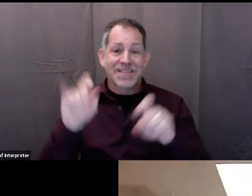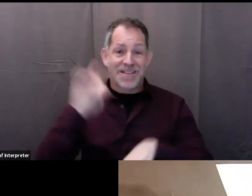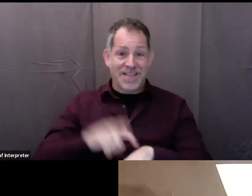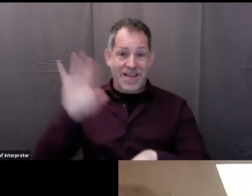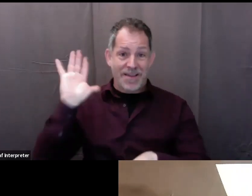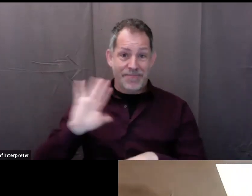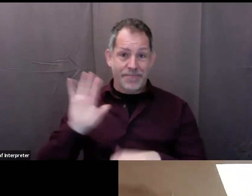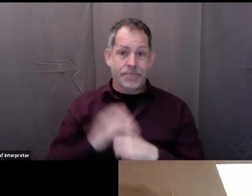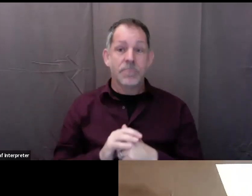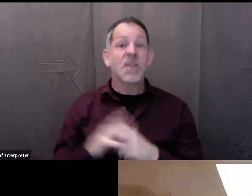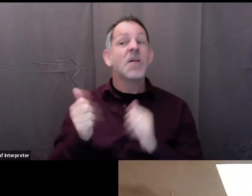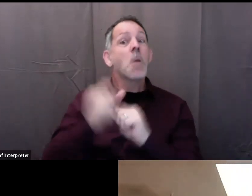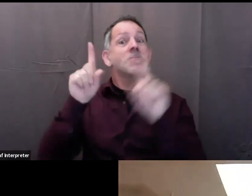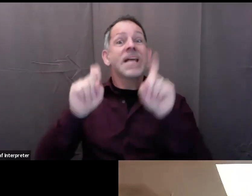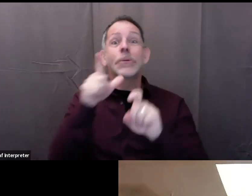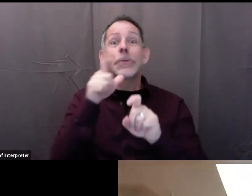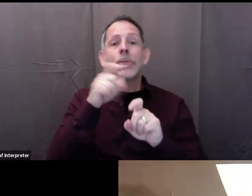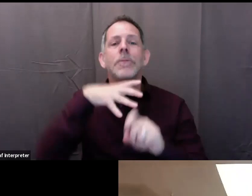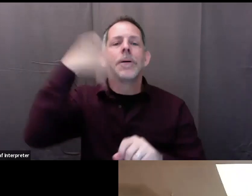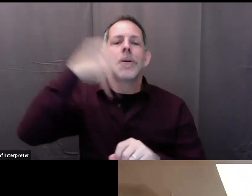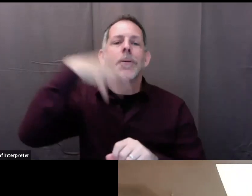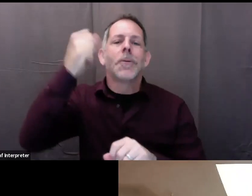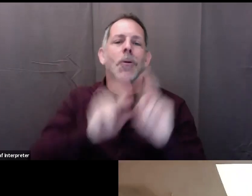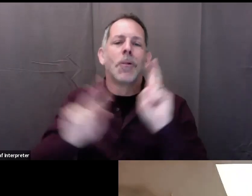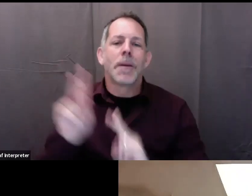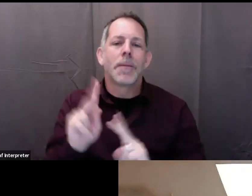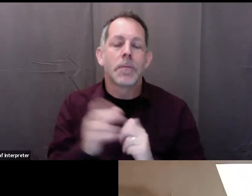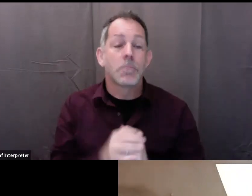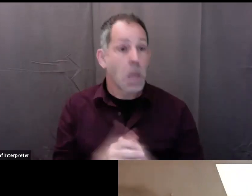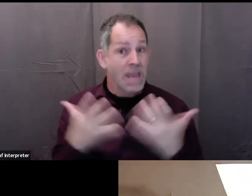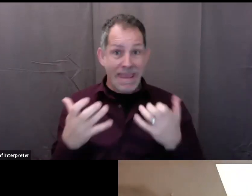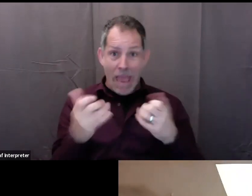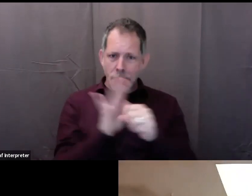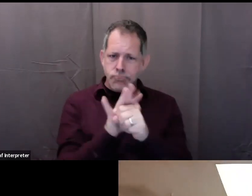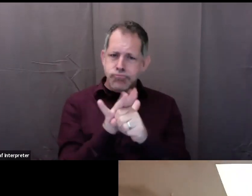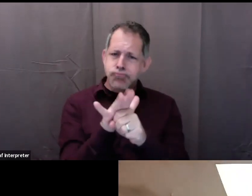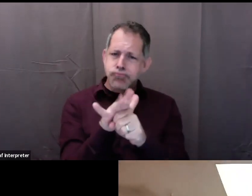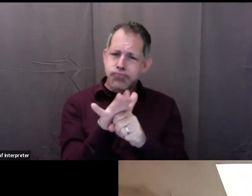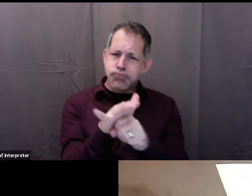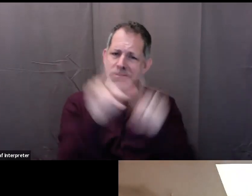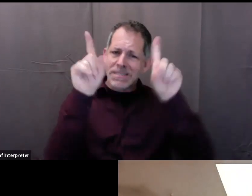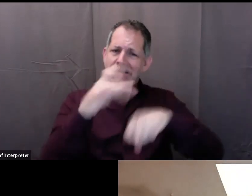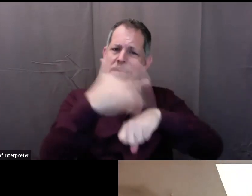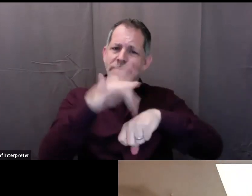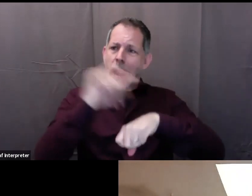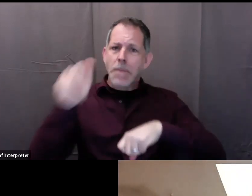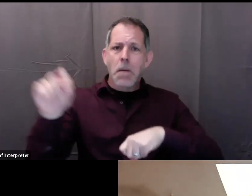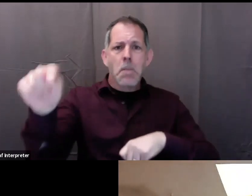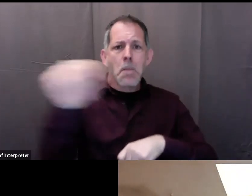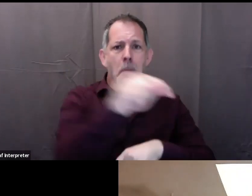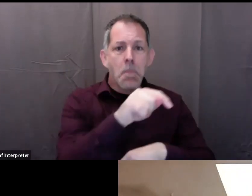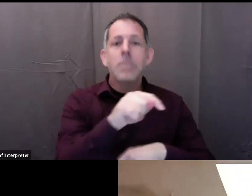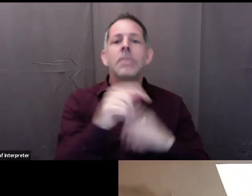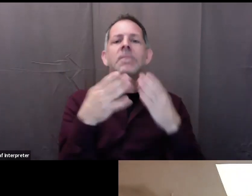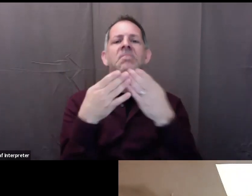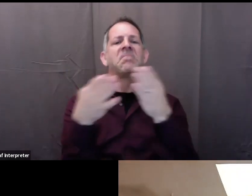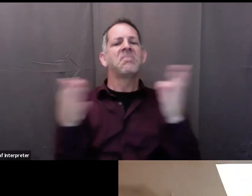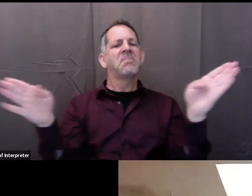average age go down as younger people have accessed testing. And so I think that that's what we're